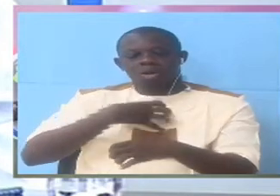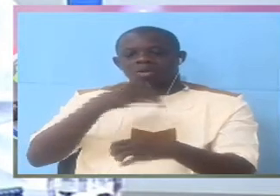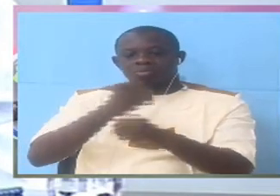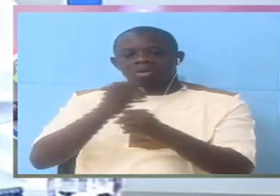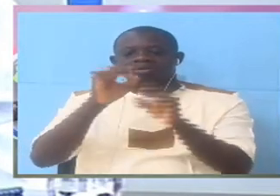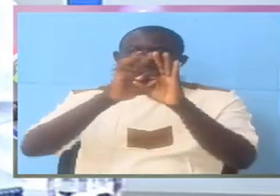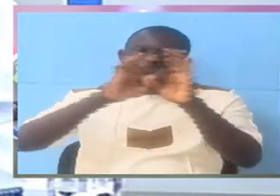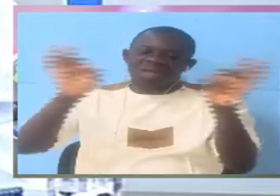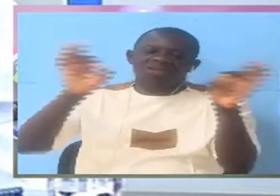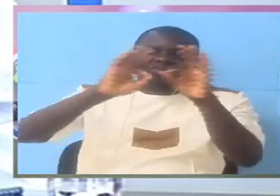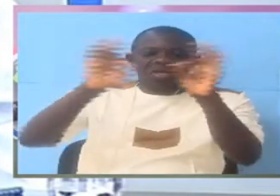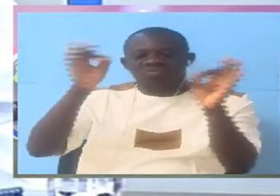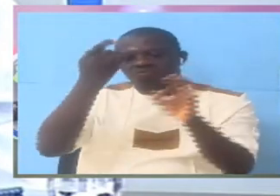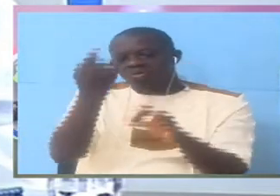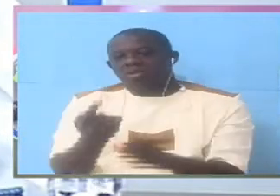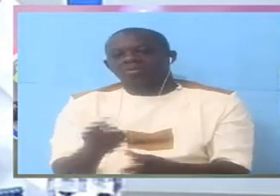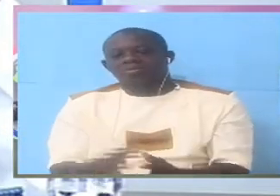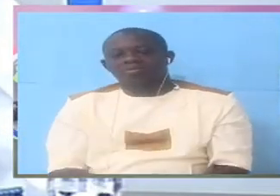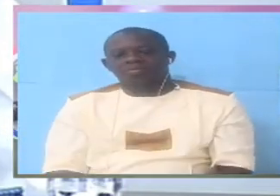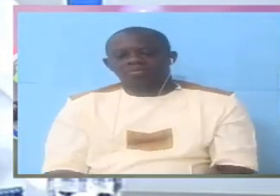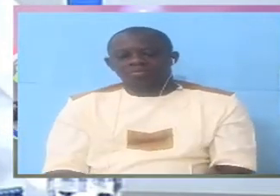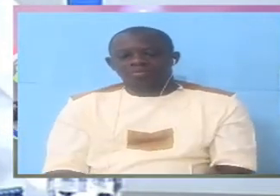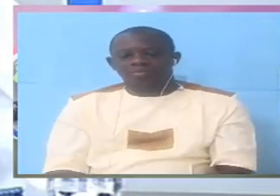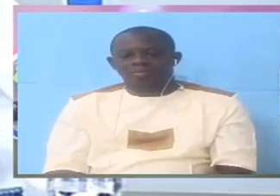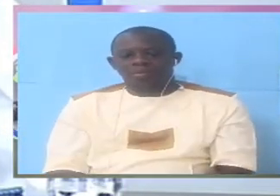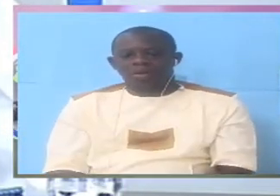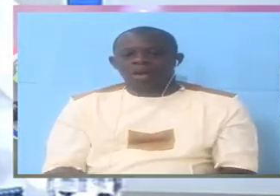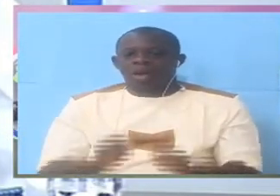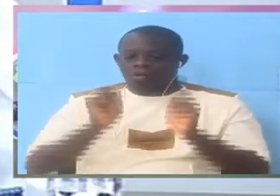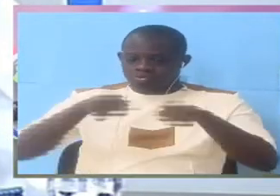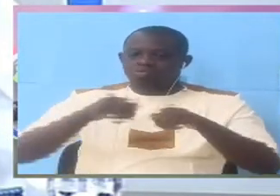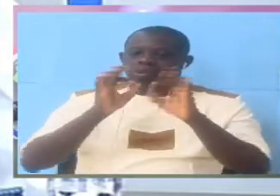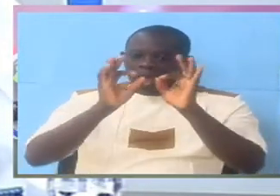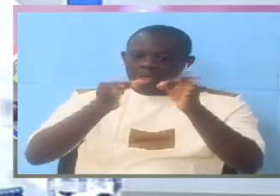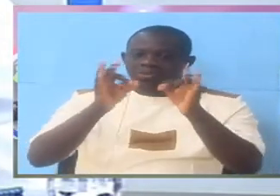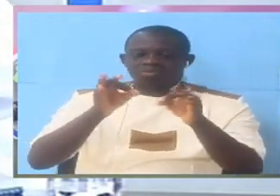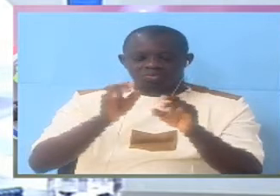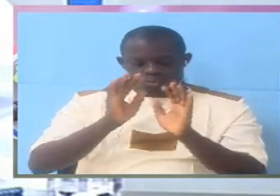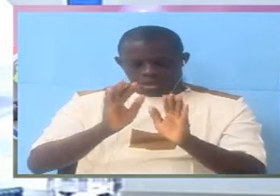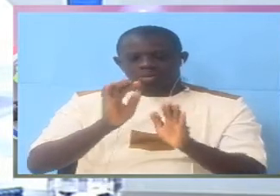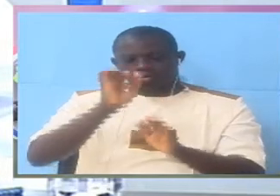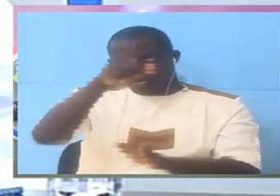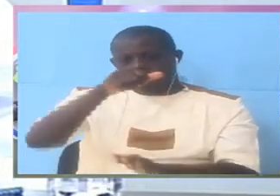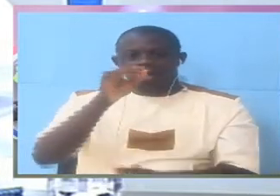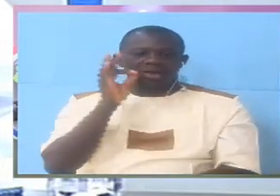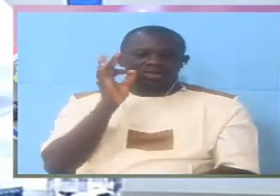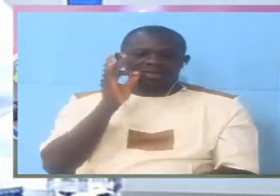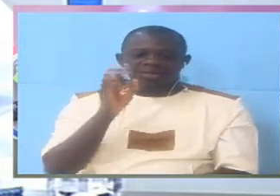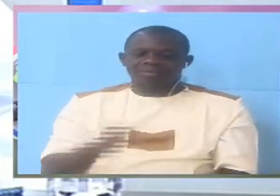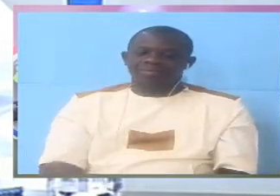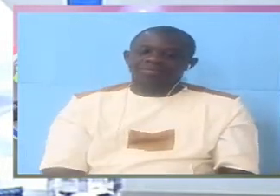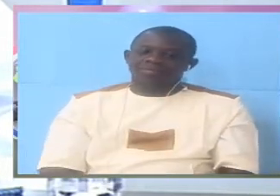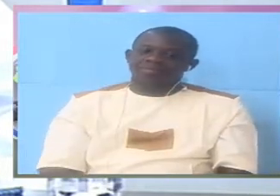See. Can I come in? We are waiting for your answer. Okay.